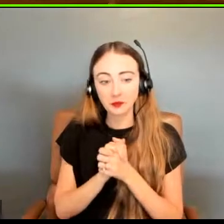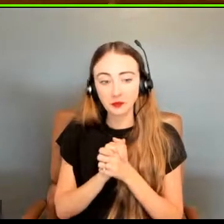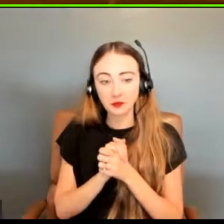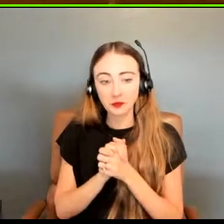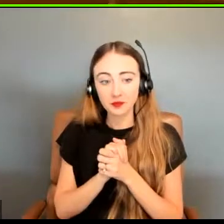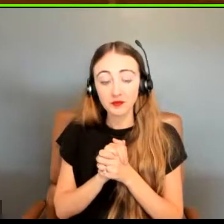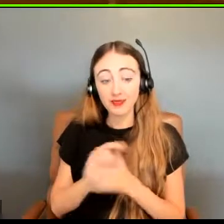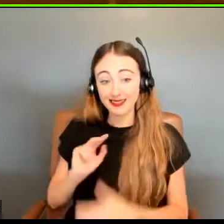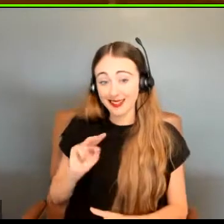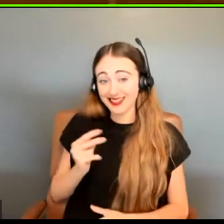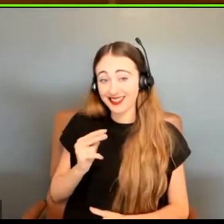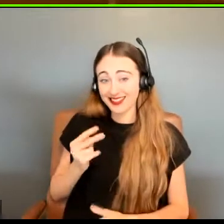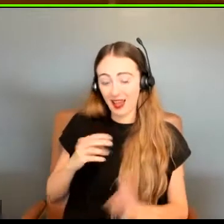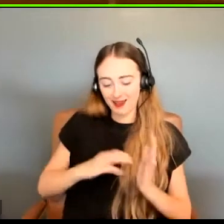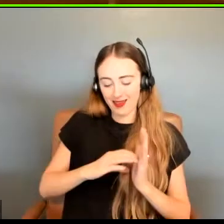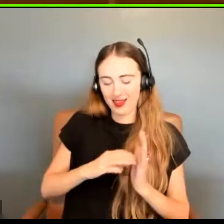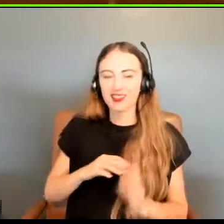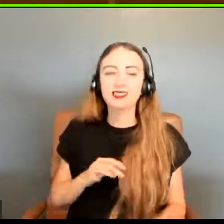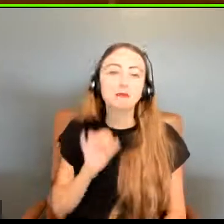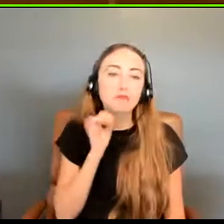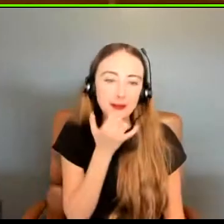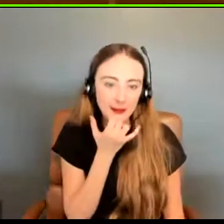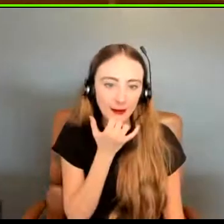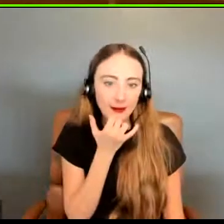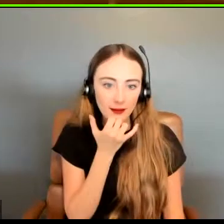The second one is a mistake.